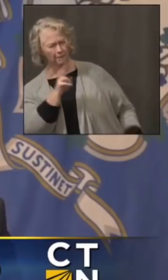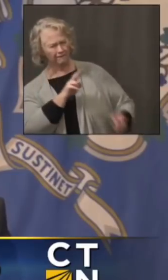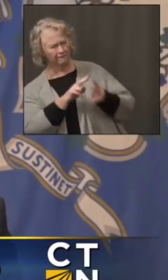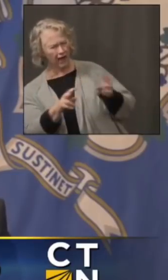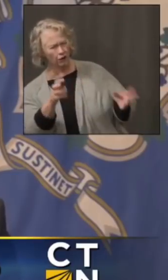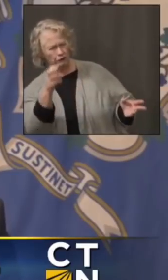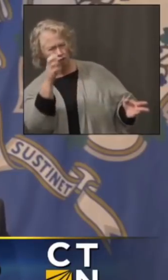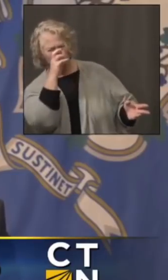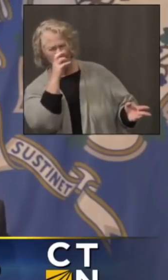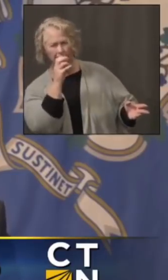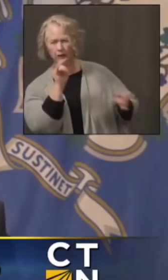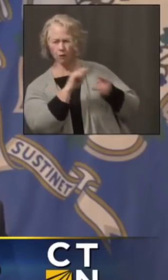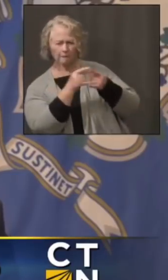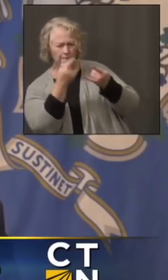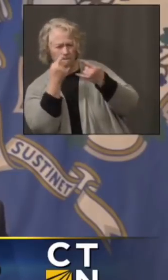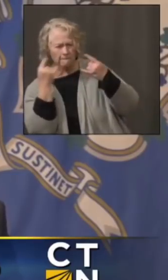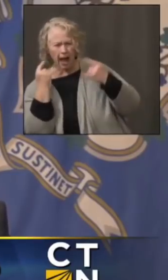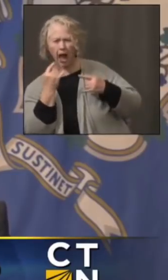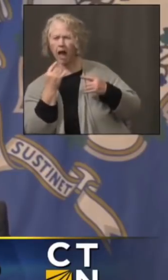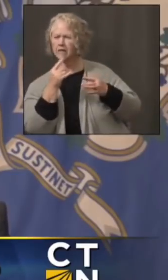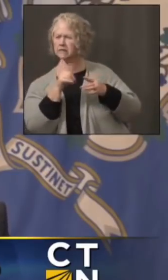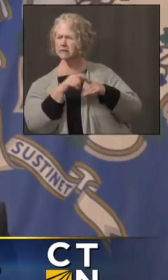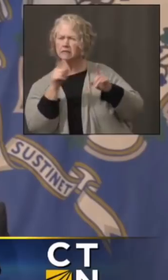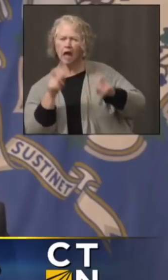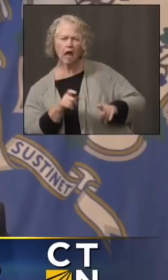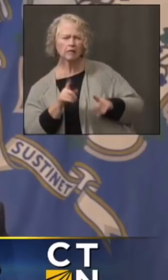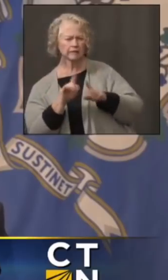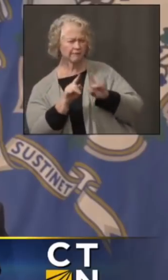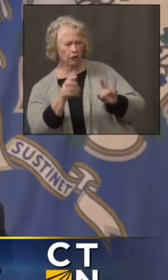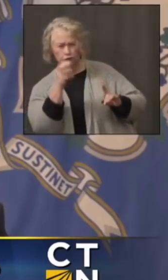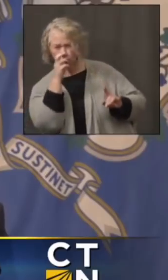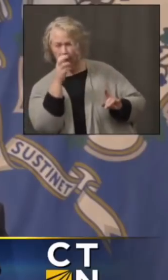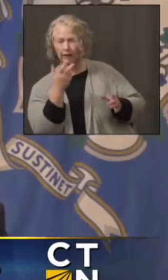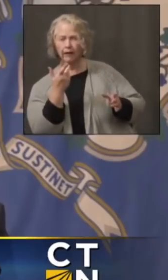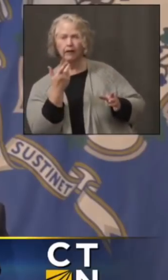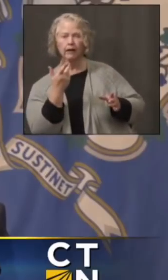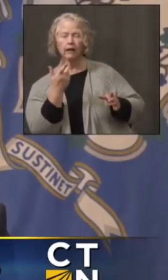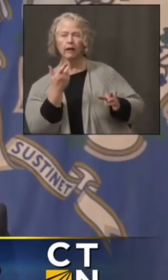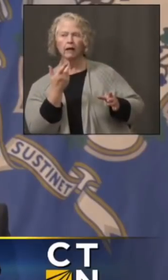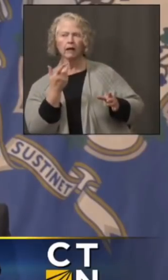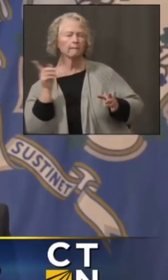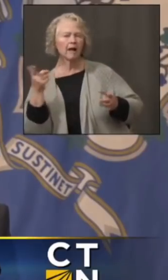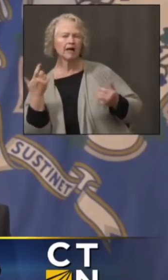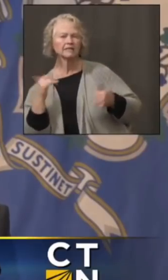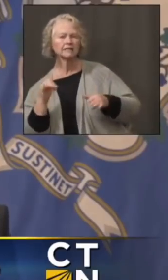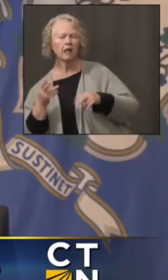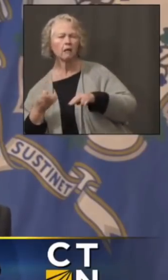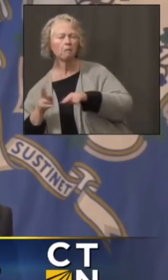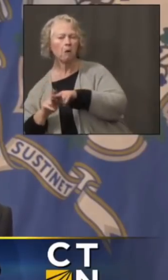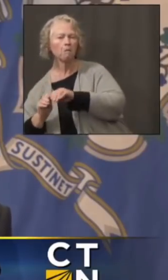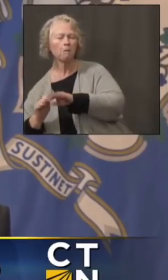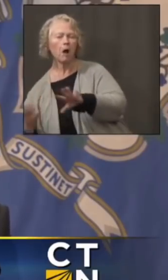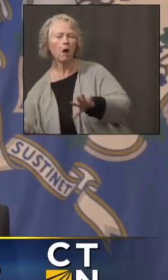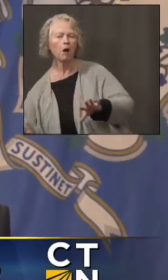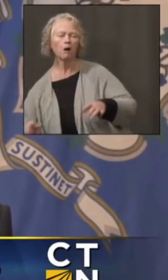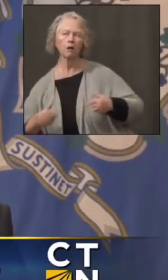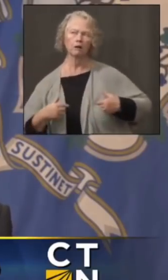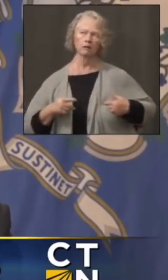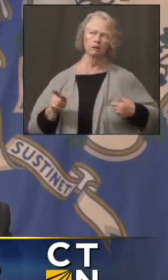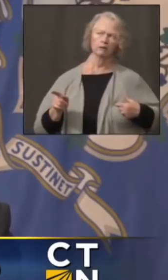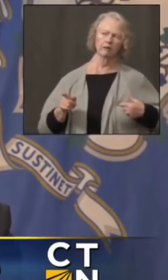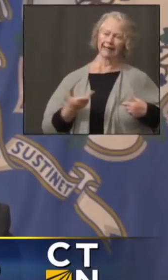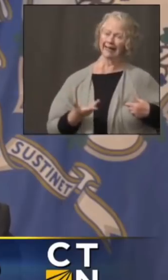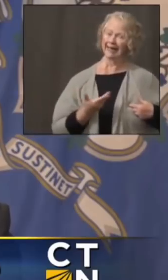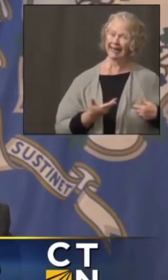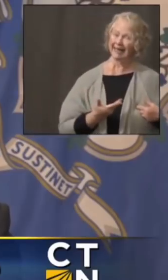on wearing the mask and the other protocols, and it's still ramped up there as well. And I think I've learned a little bit about